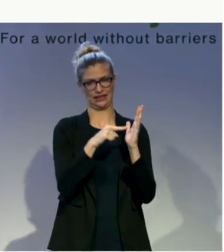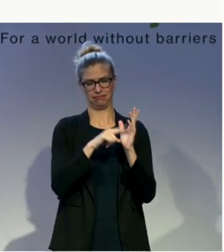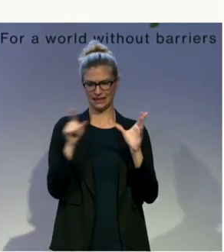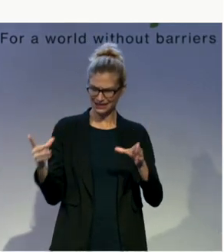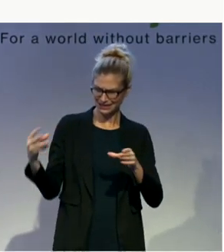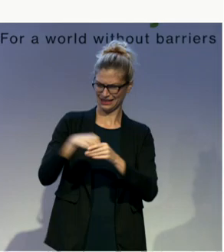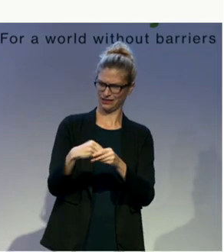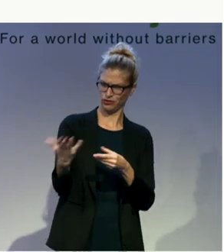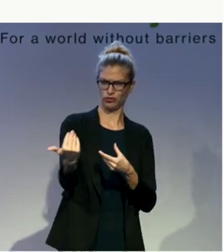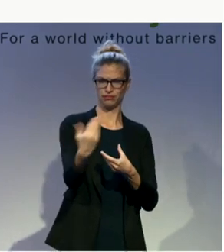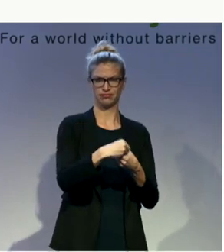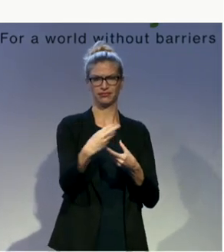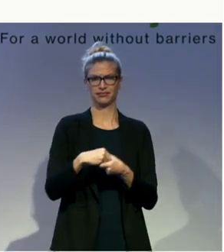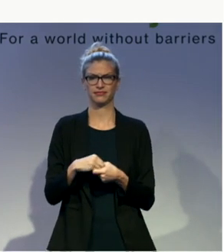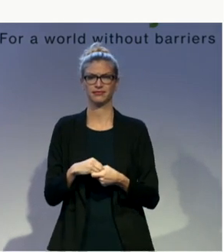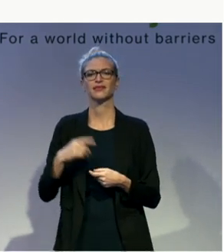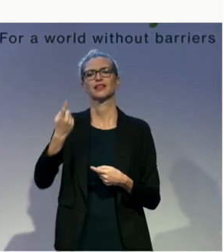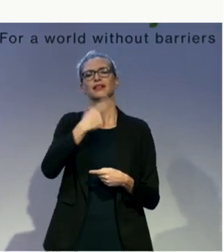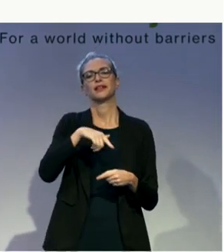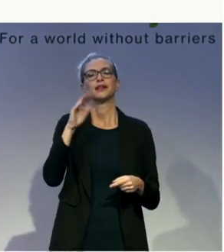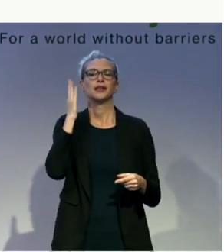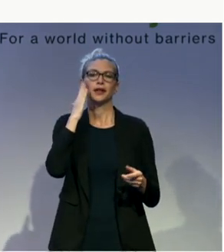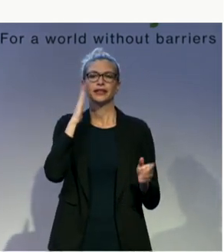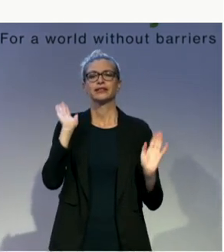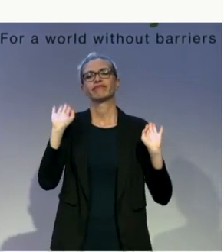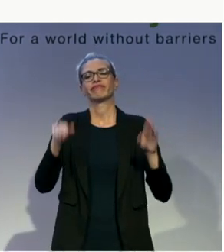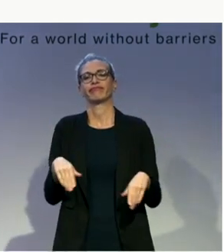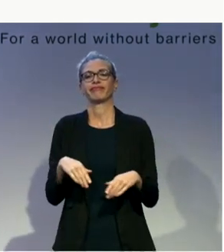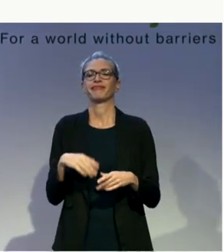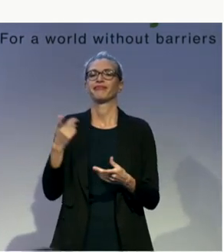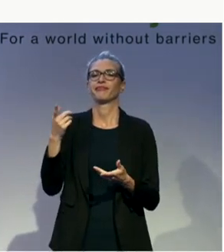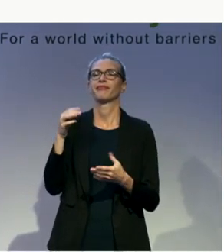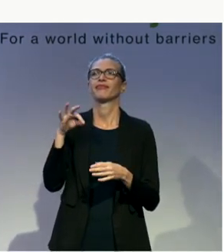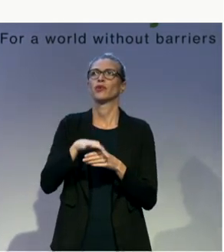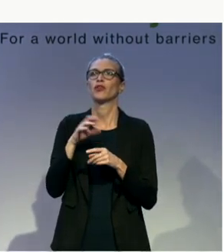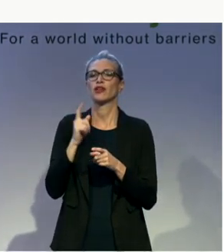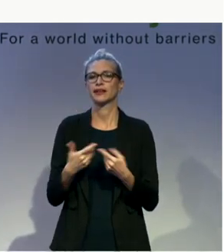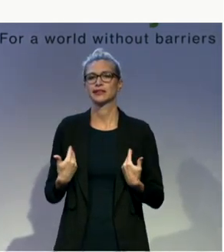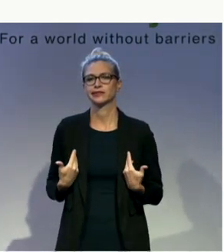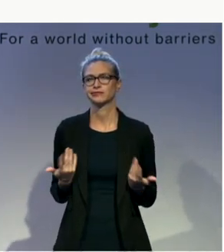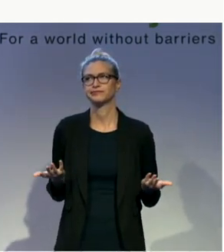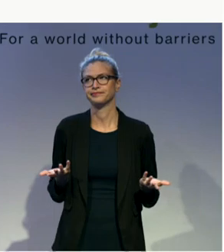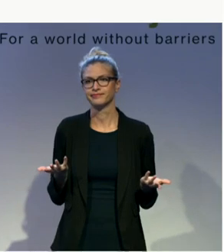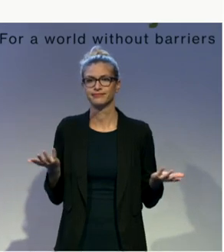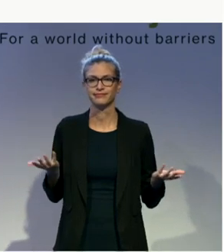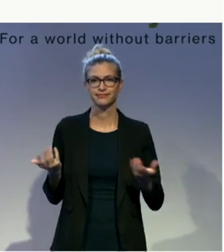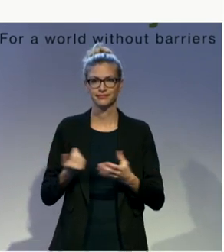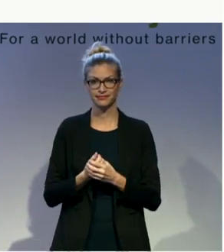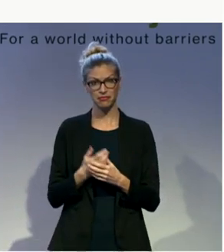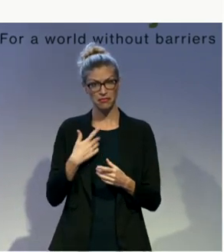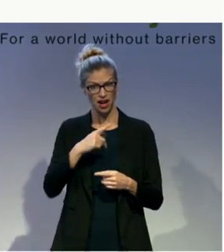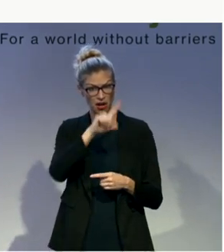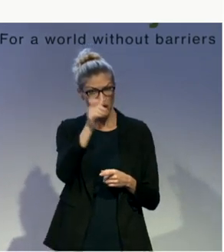have them. And I wonder who in this room doesn't have the right to